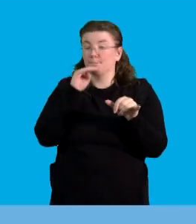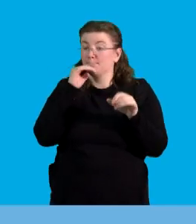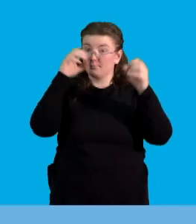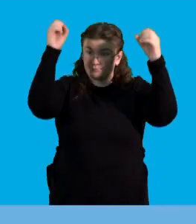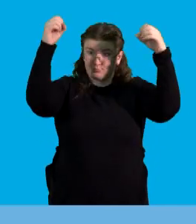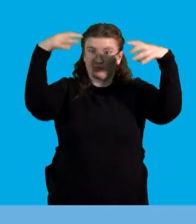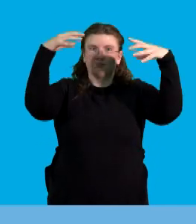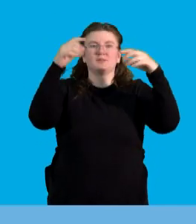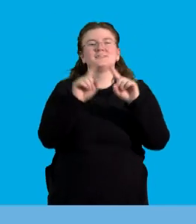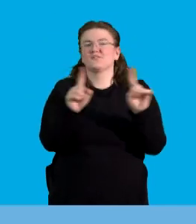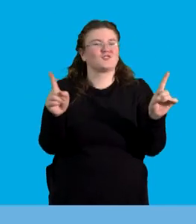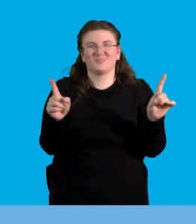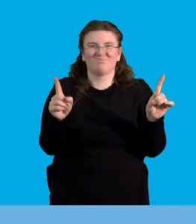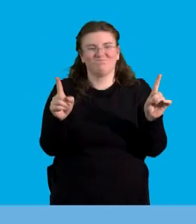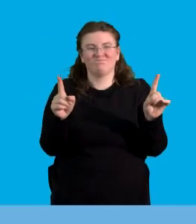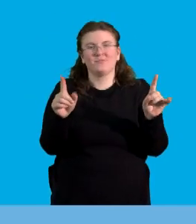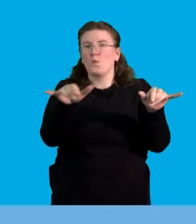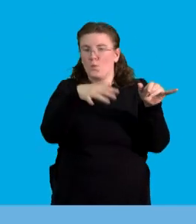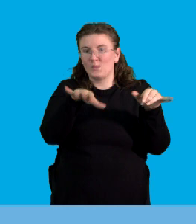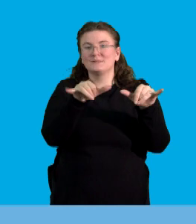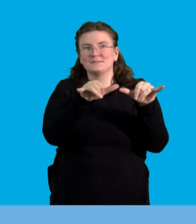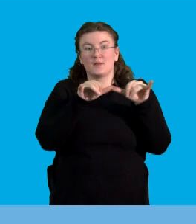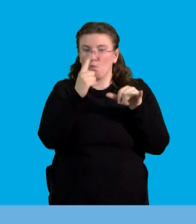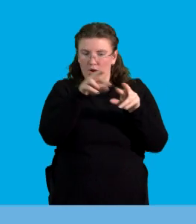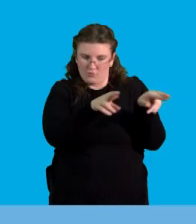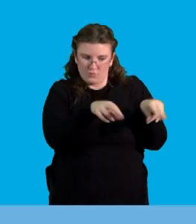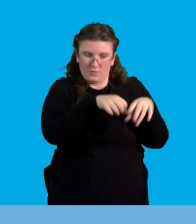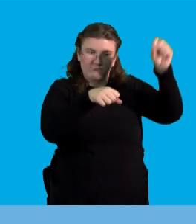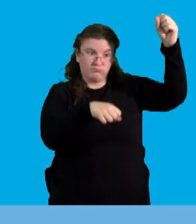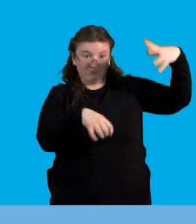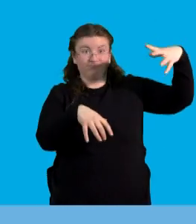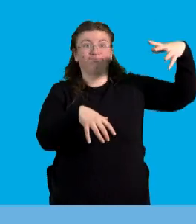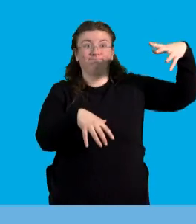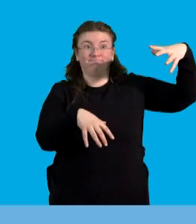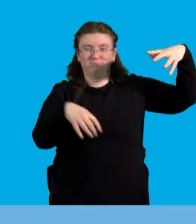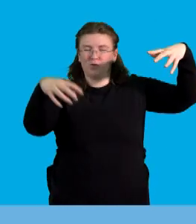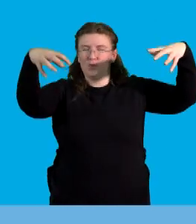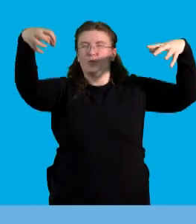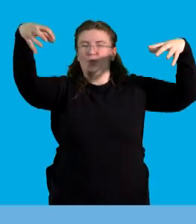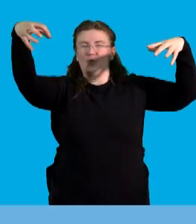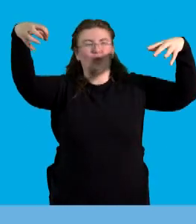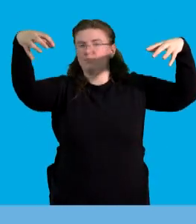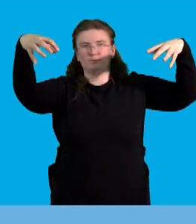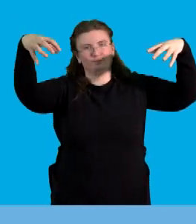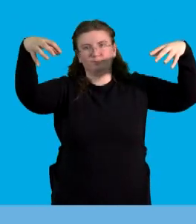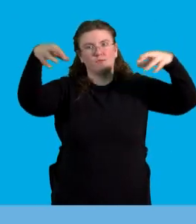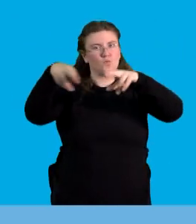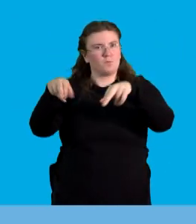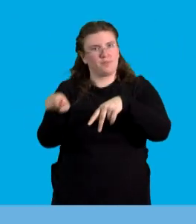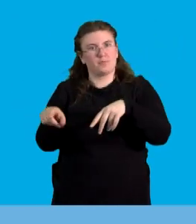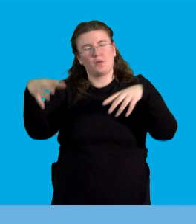brightness. It's not going to happen that one room is going to be brighter than the other. They will all going to have the same